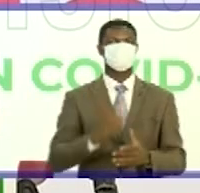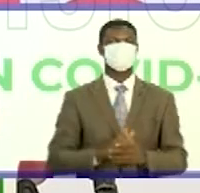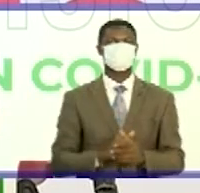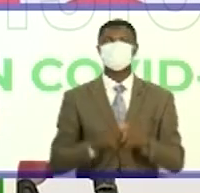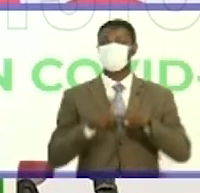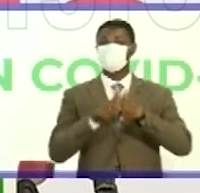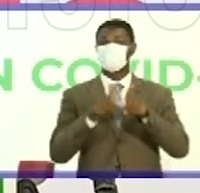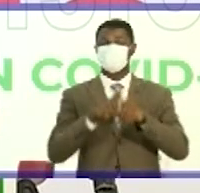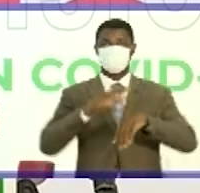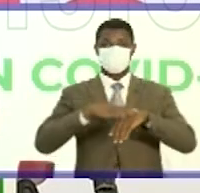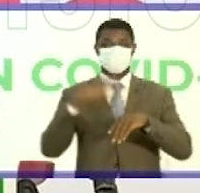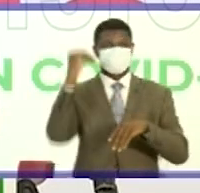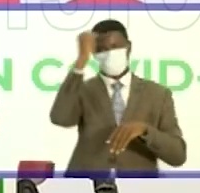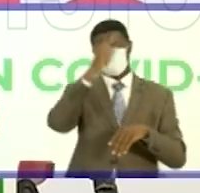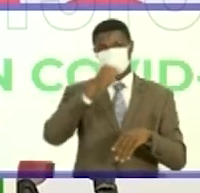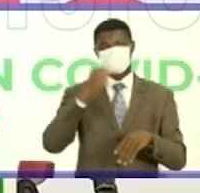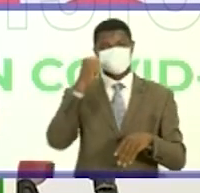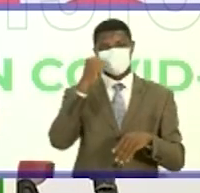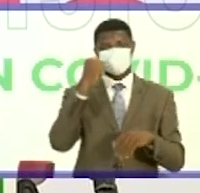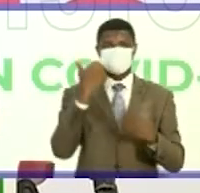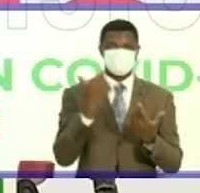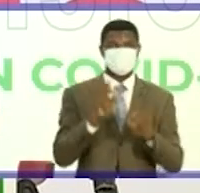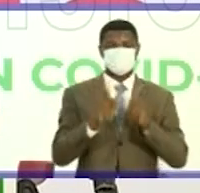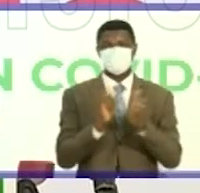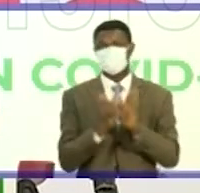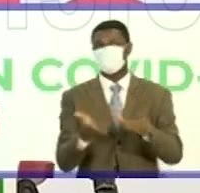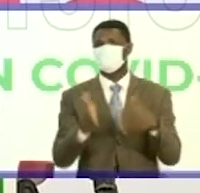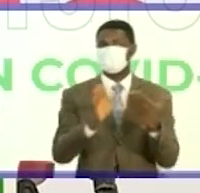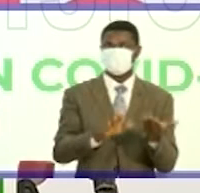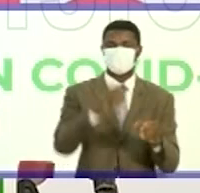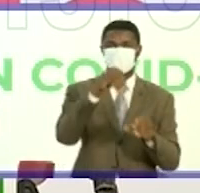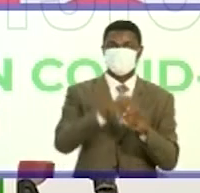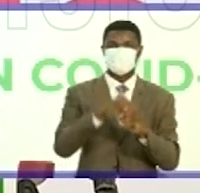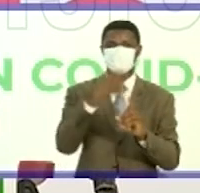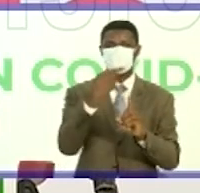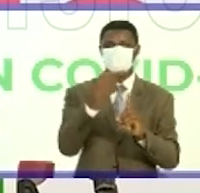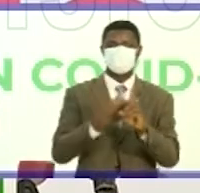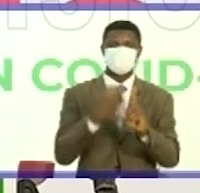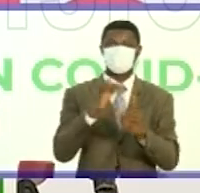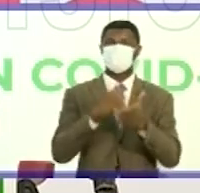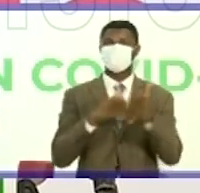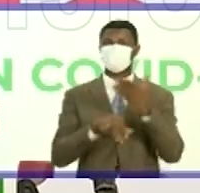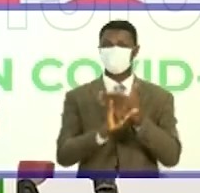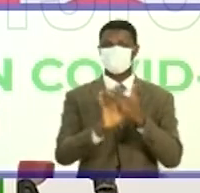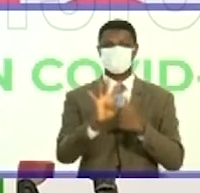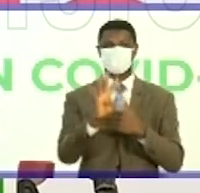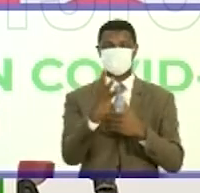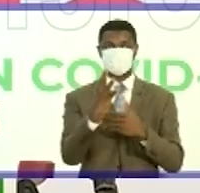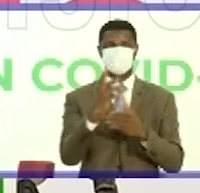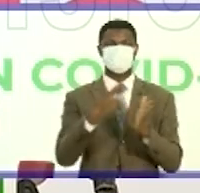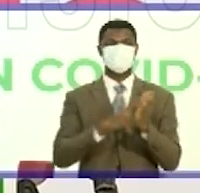Similarly, on the African continent, in terms of fatalities, in the month of July 4th, the record